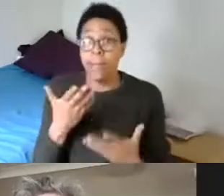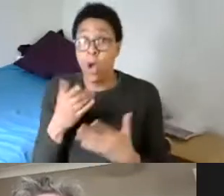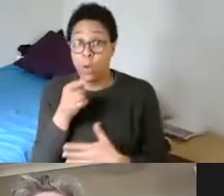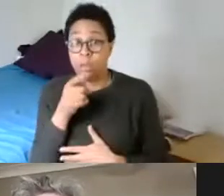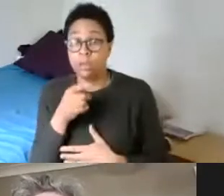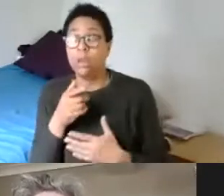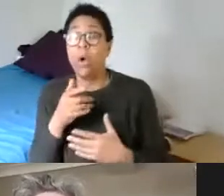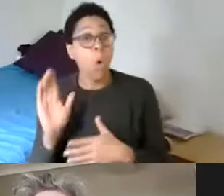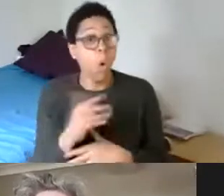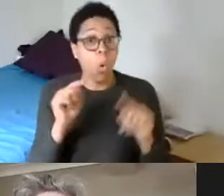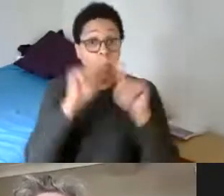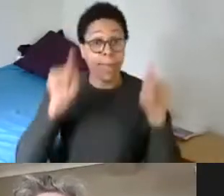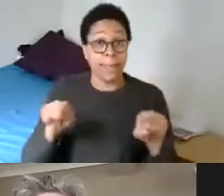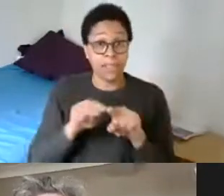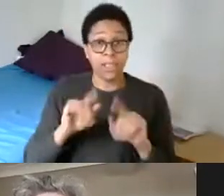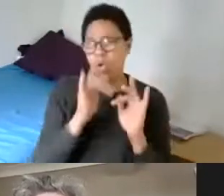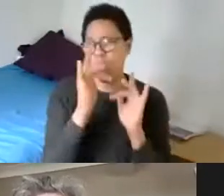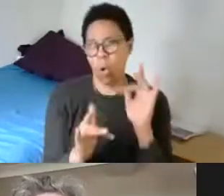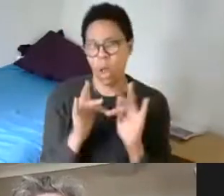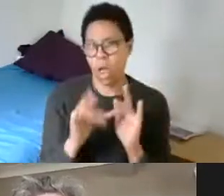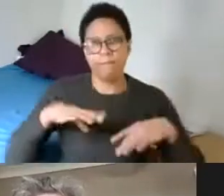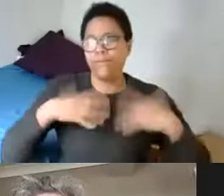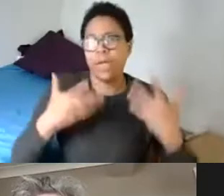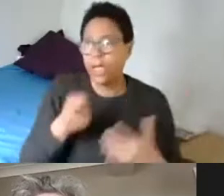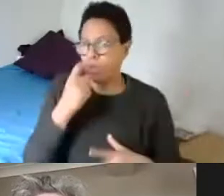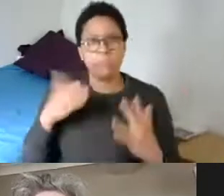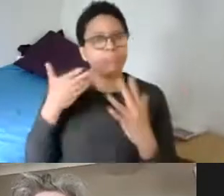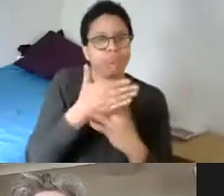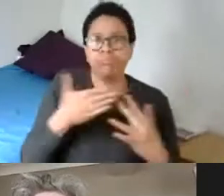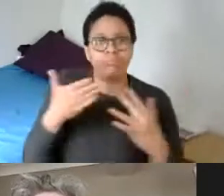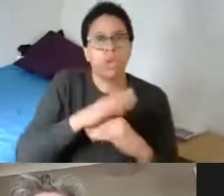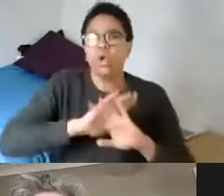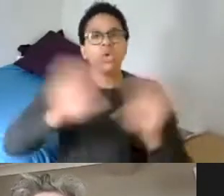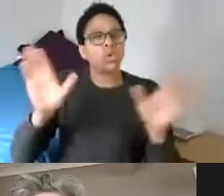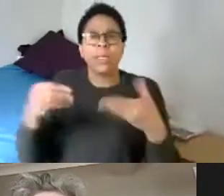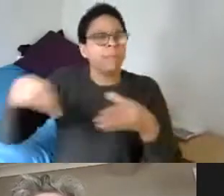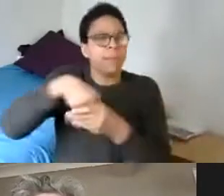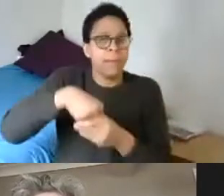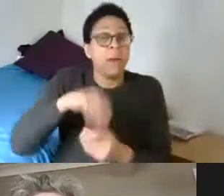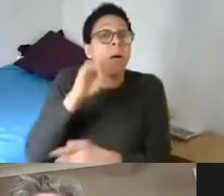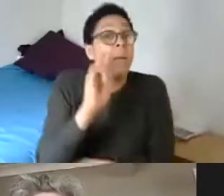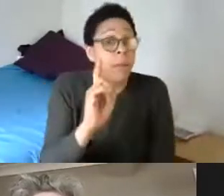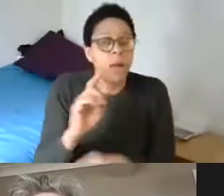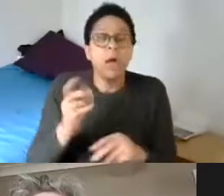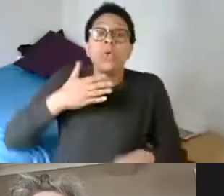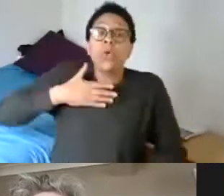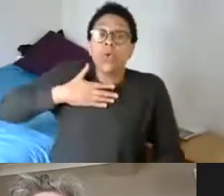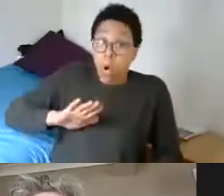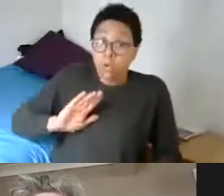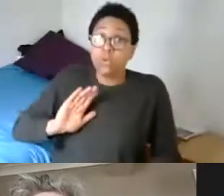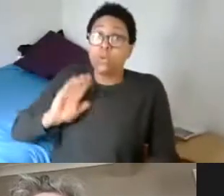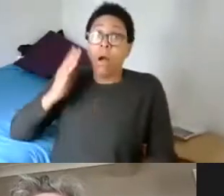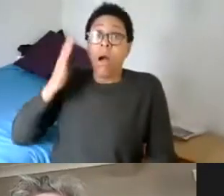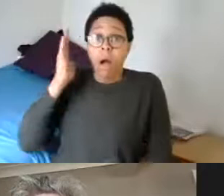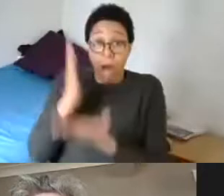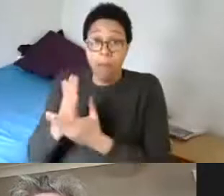images online, you can use free to use as even without having a membership card. However, if you want to actually go into the library,